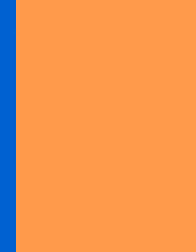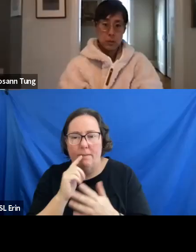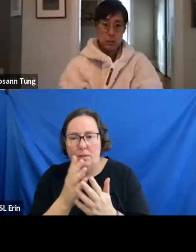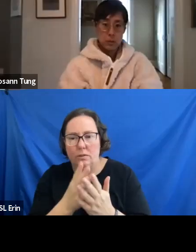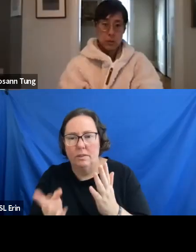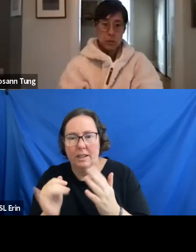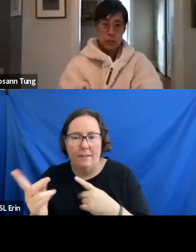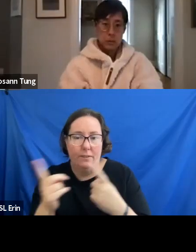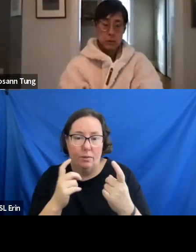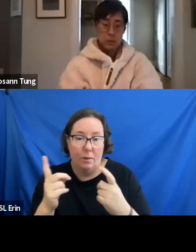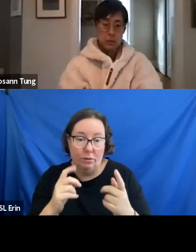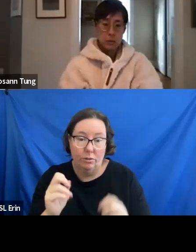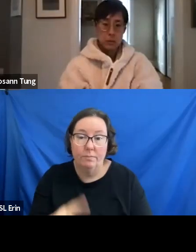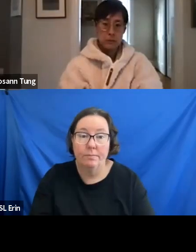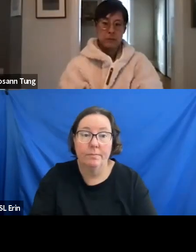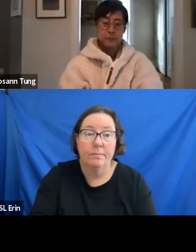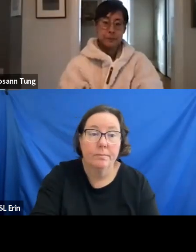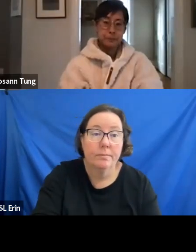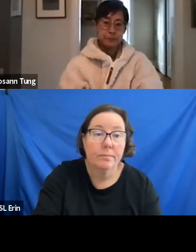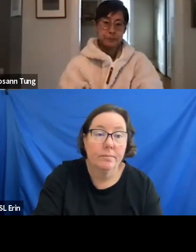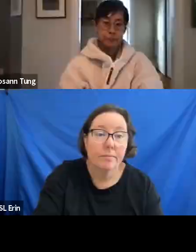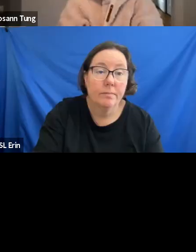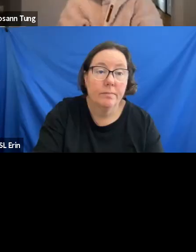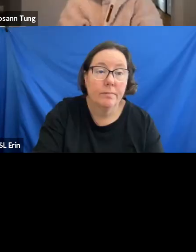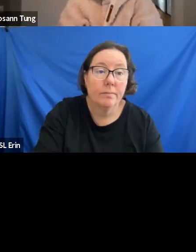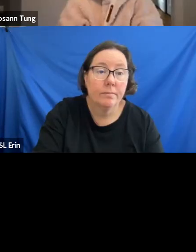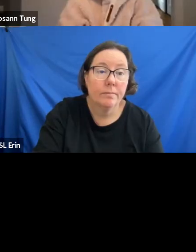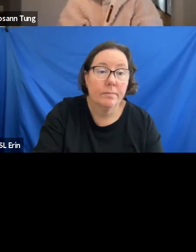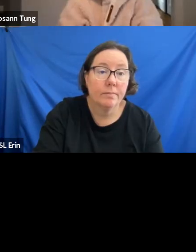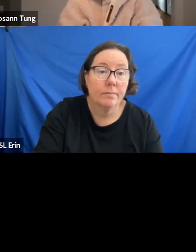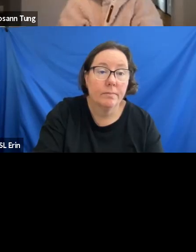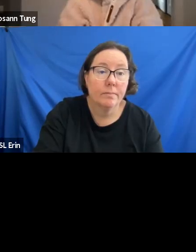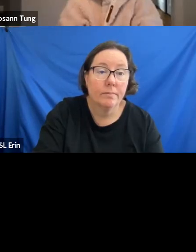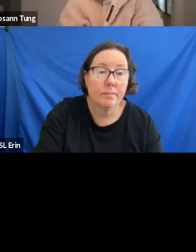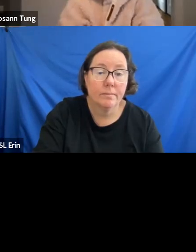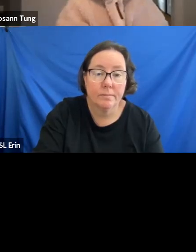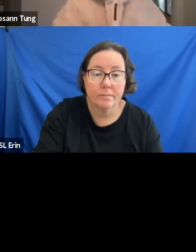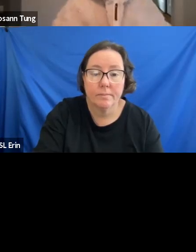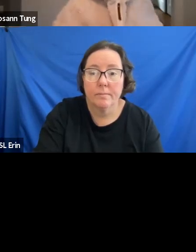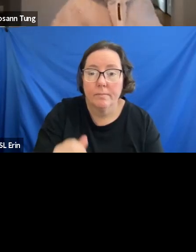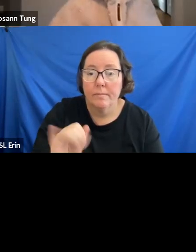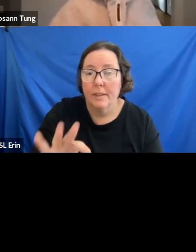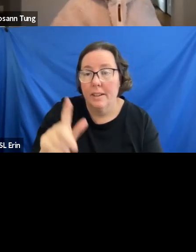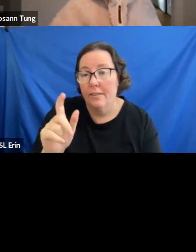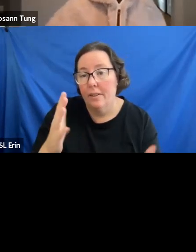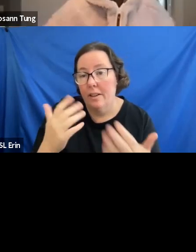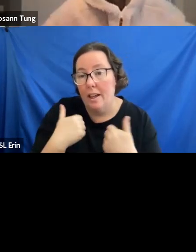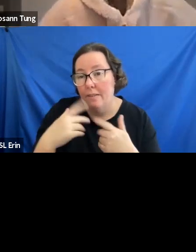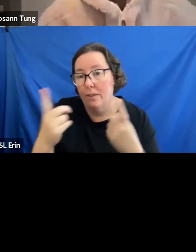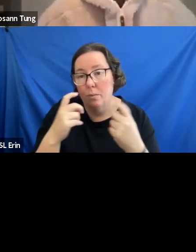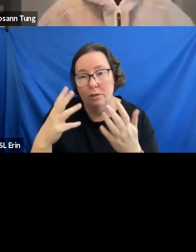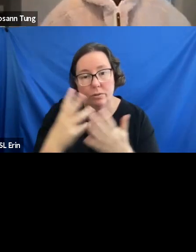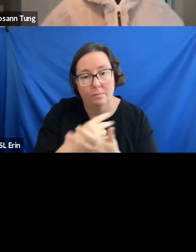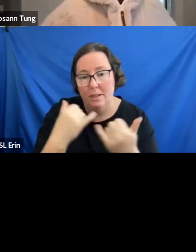any questions come up about prior data shared as well. Happy to take any questions that you might have.